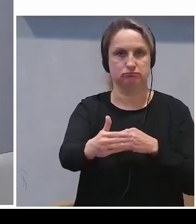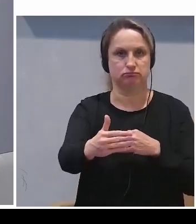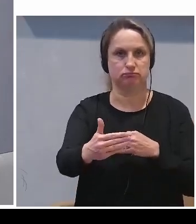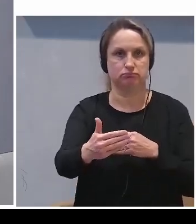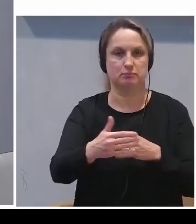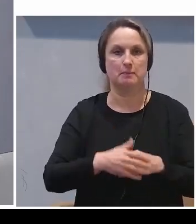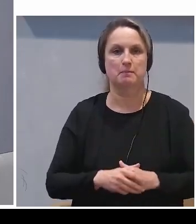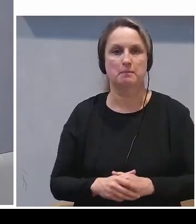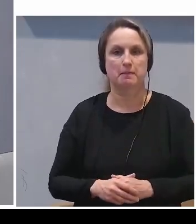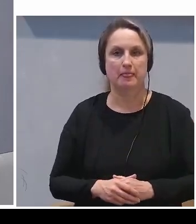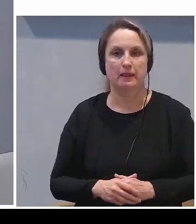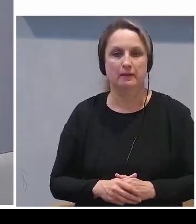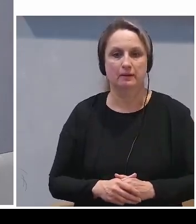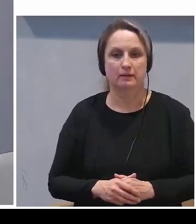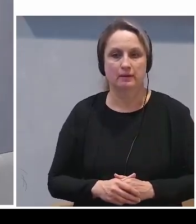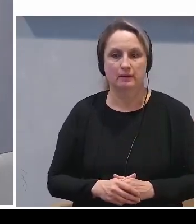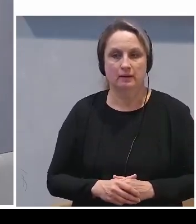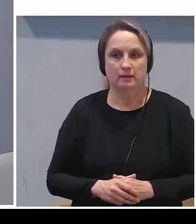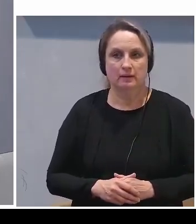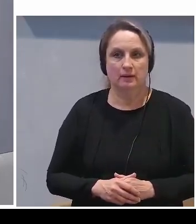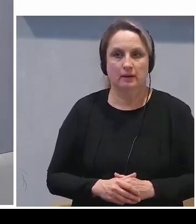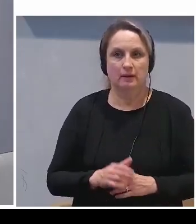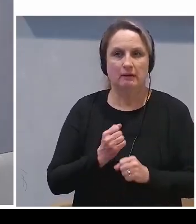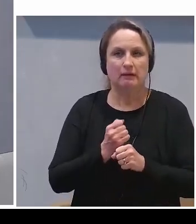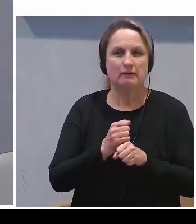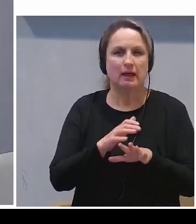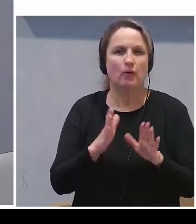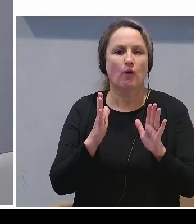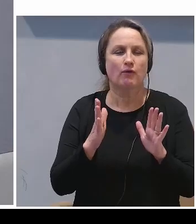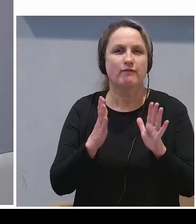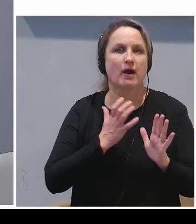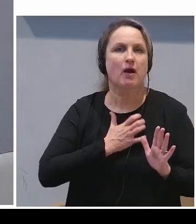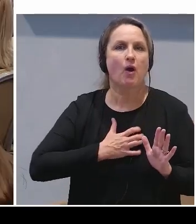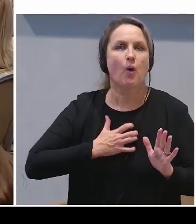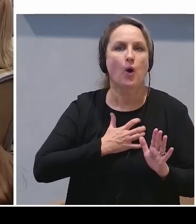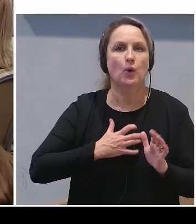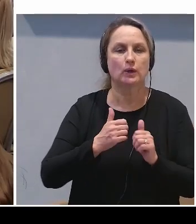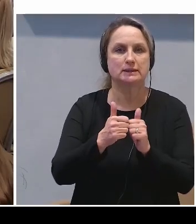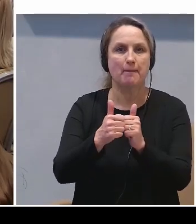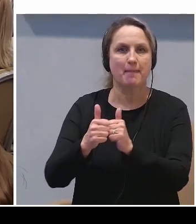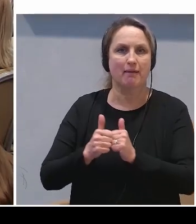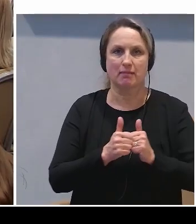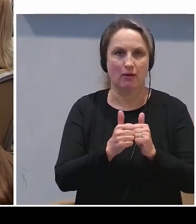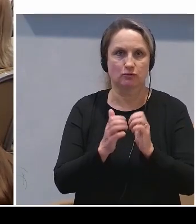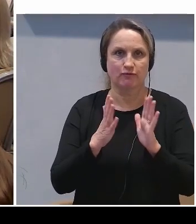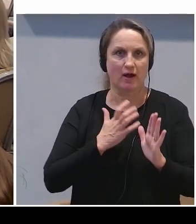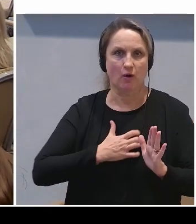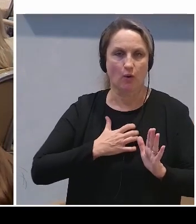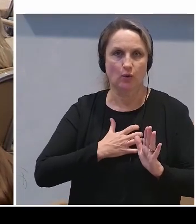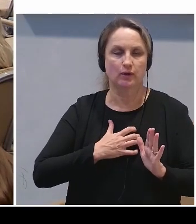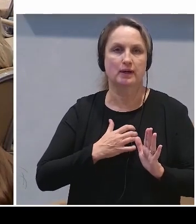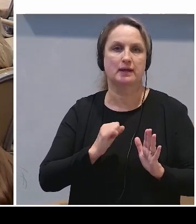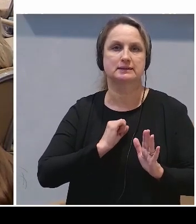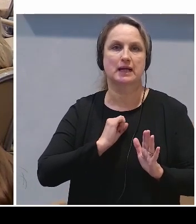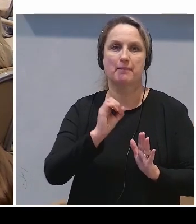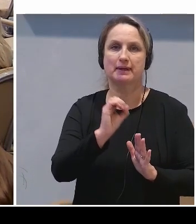partnerships, as I said, bring together European Commission plus funders in the different countries. So it means that the rare diseases community in